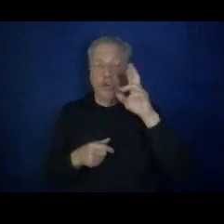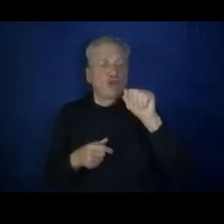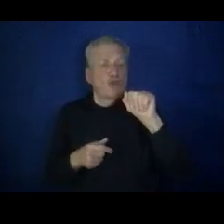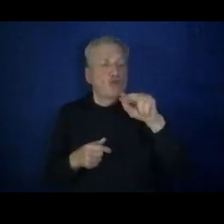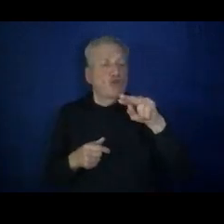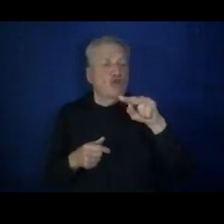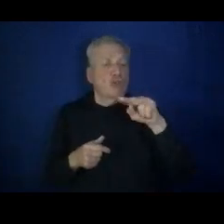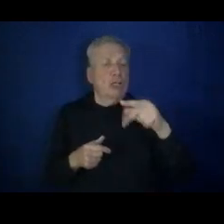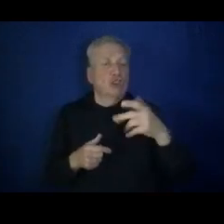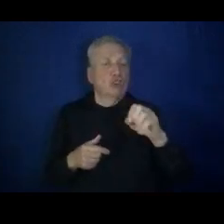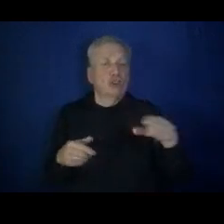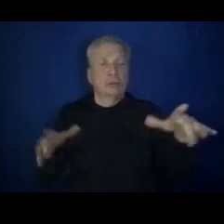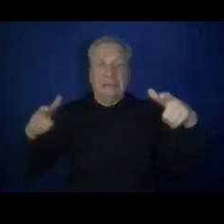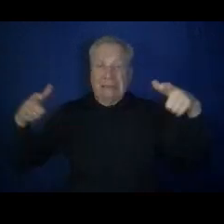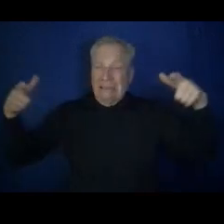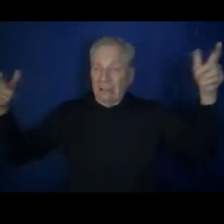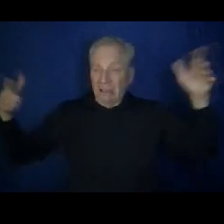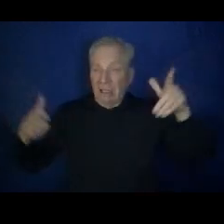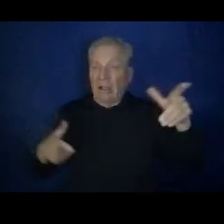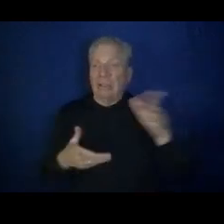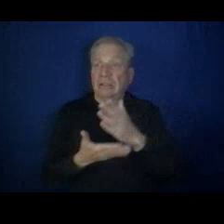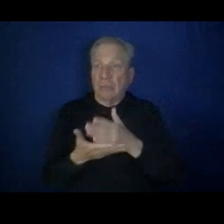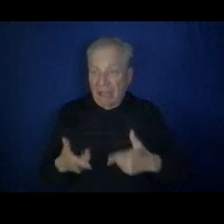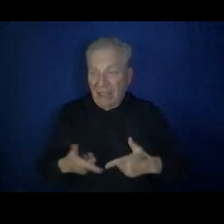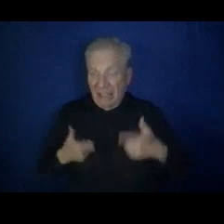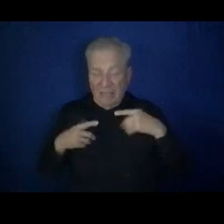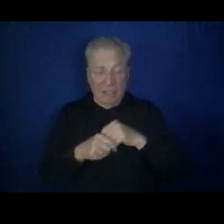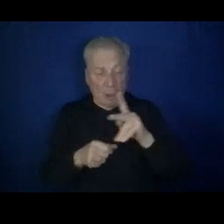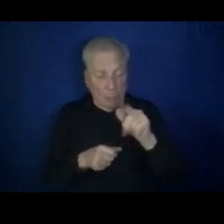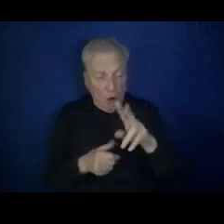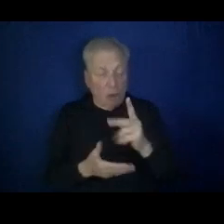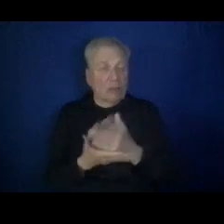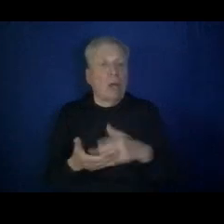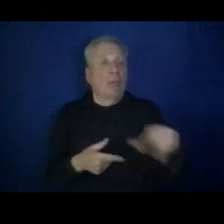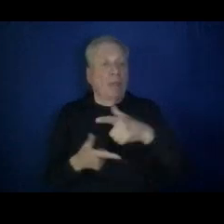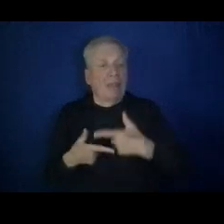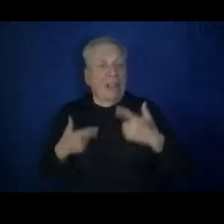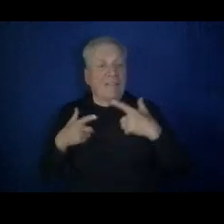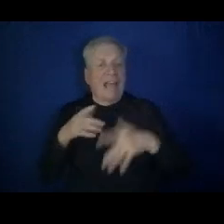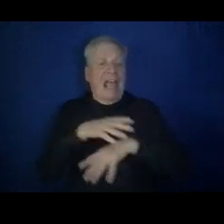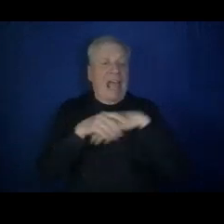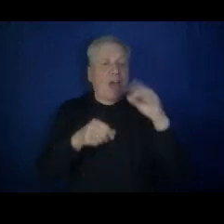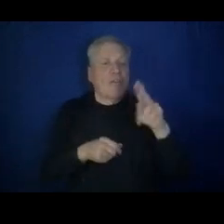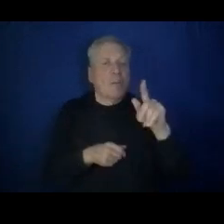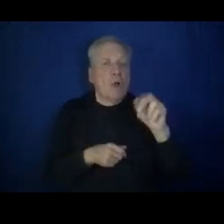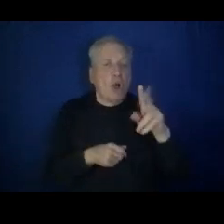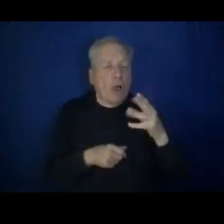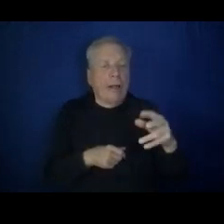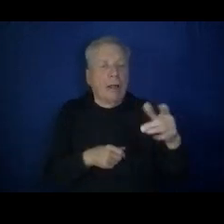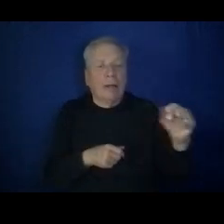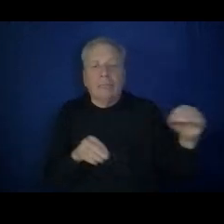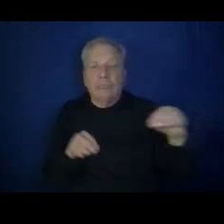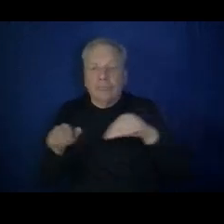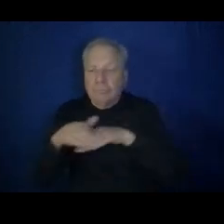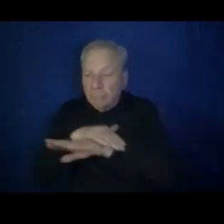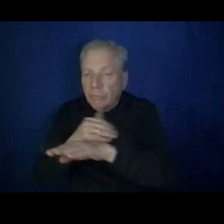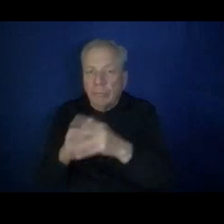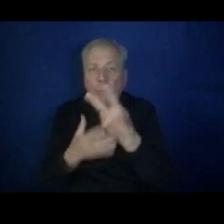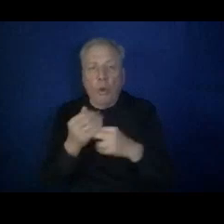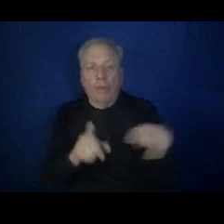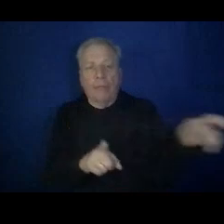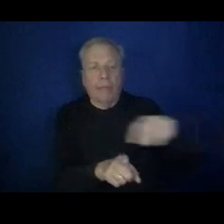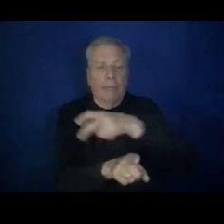bears live entirely in the park. A lot of bears live entirely outside the park, and then we have a lot of transboundary bears that live in both. So